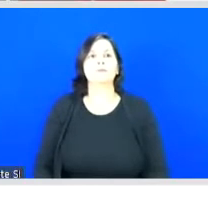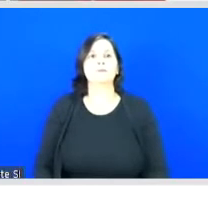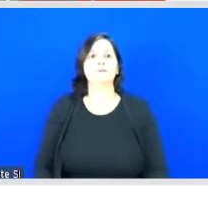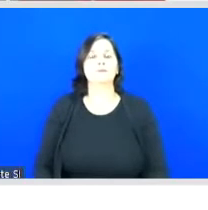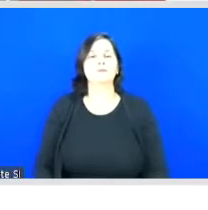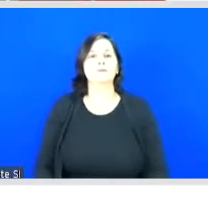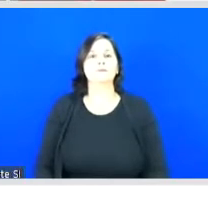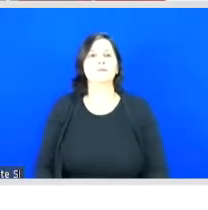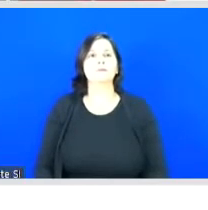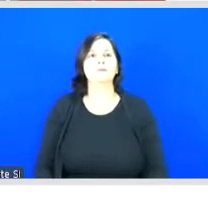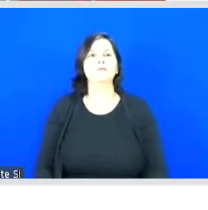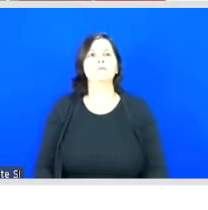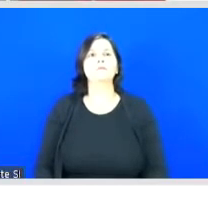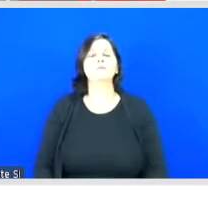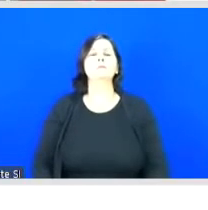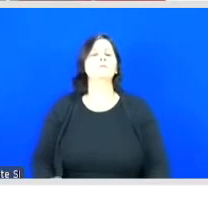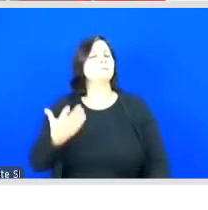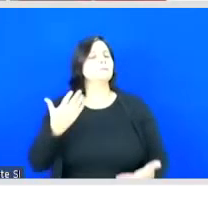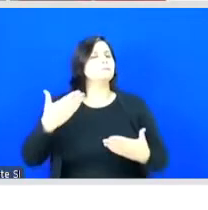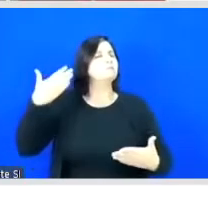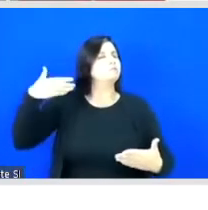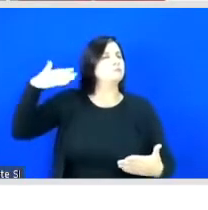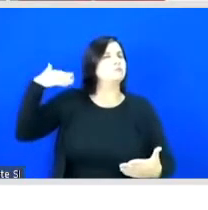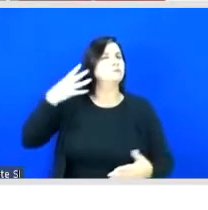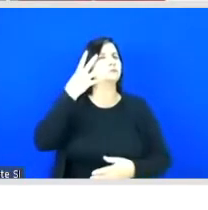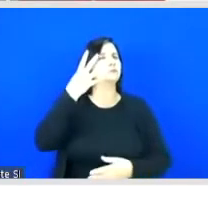And now we have the Biden administration,